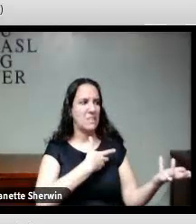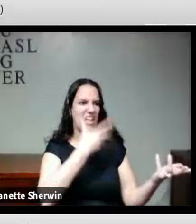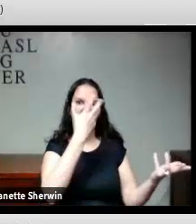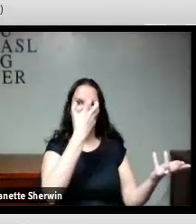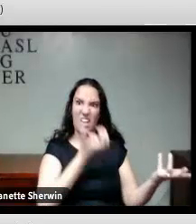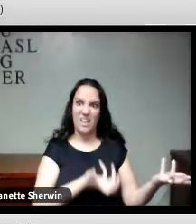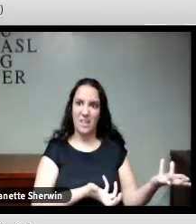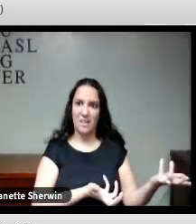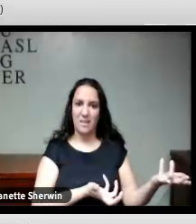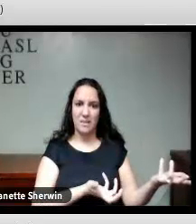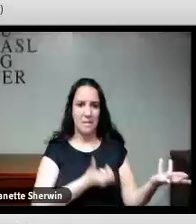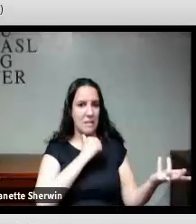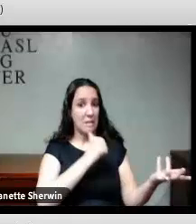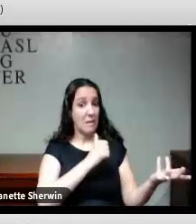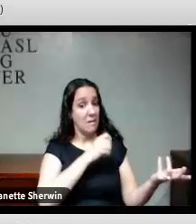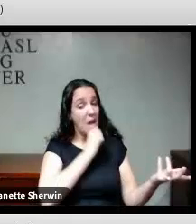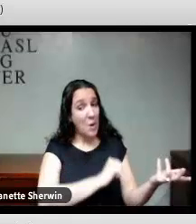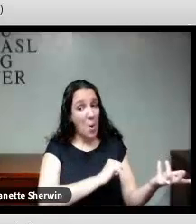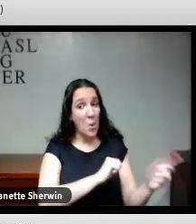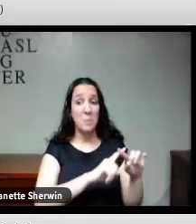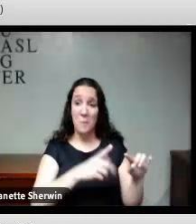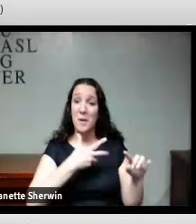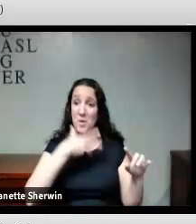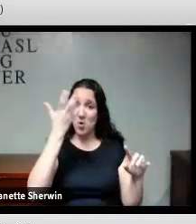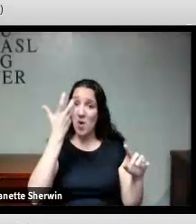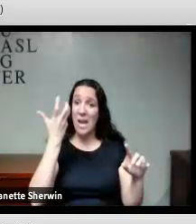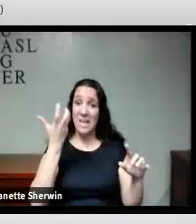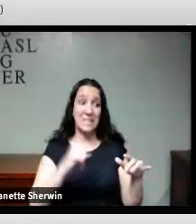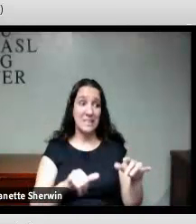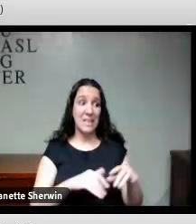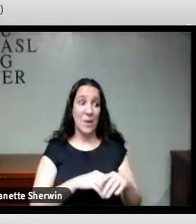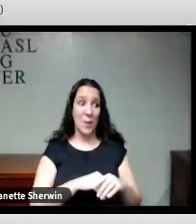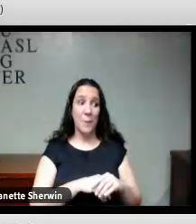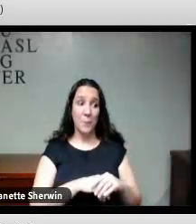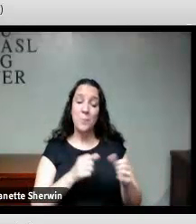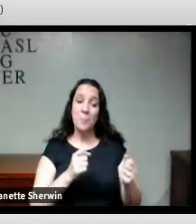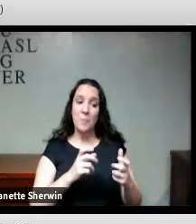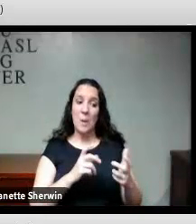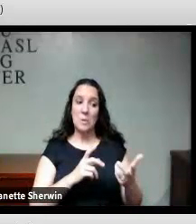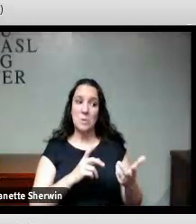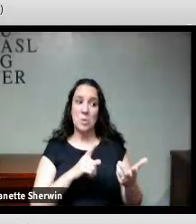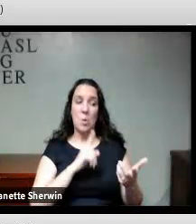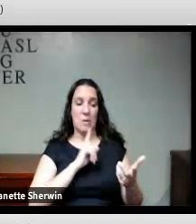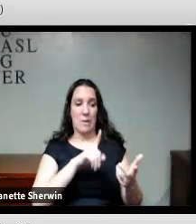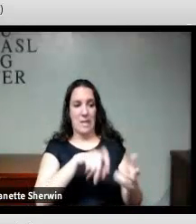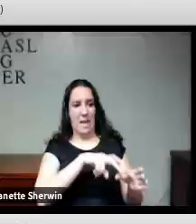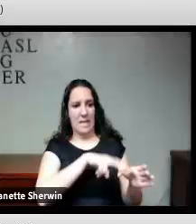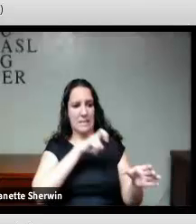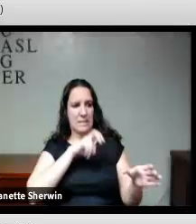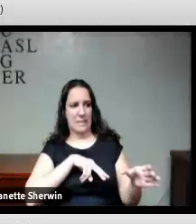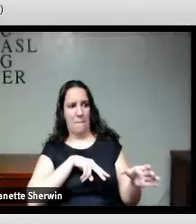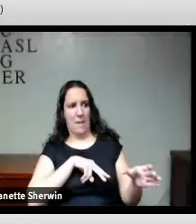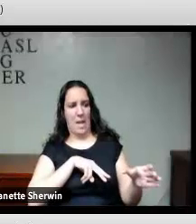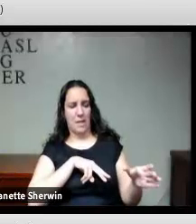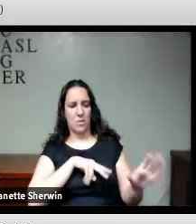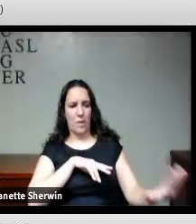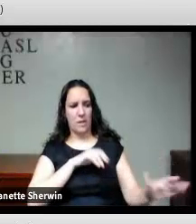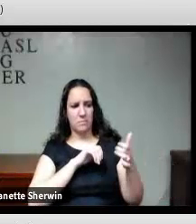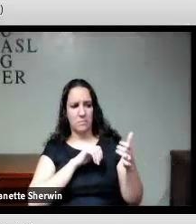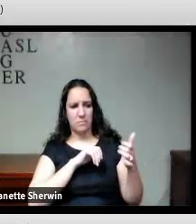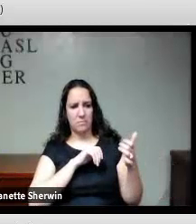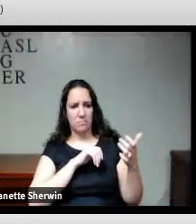Not necessarily old and cranky, but just cranky. And I have to really kind of step back and say, okay, what do I appreciate about this? Well, first of all, they're